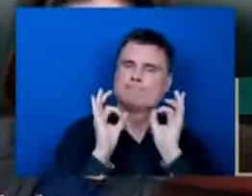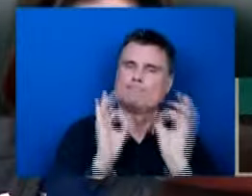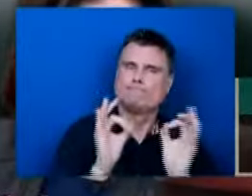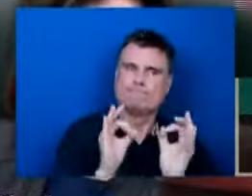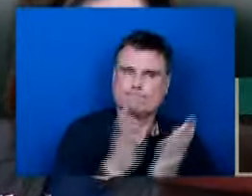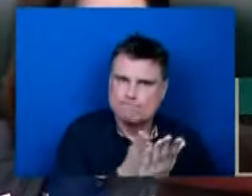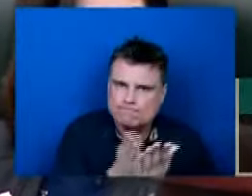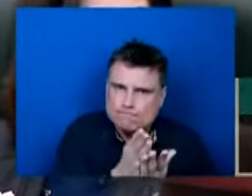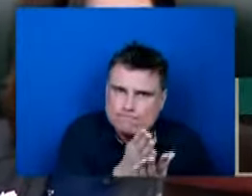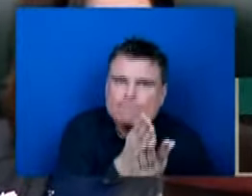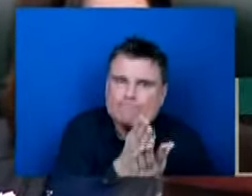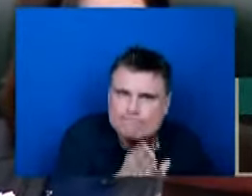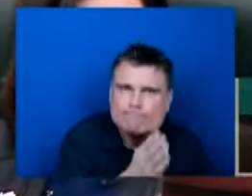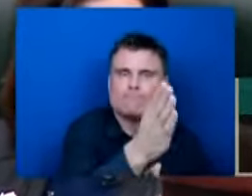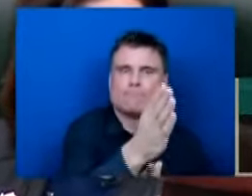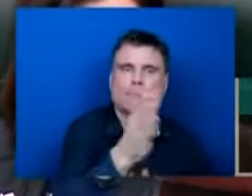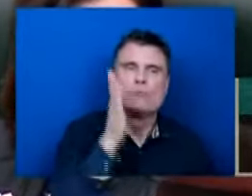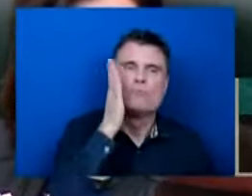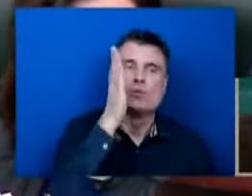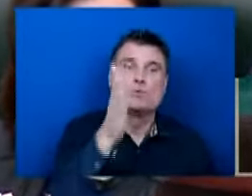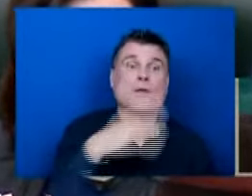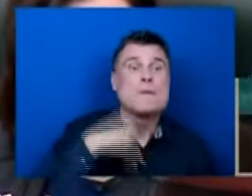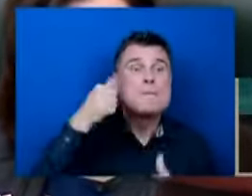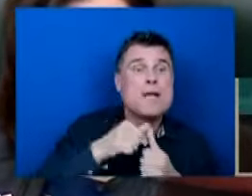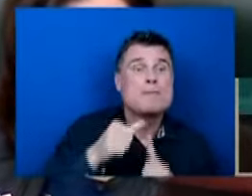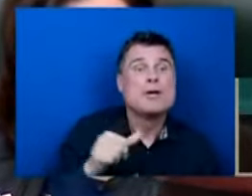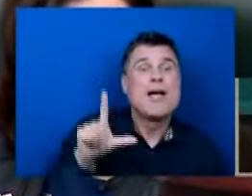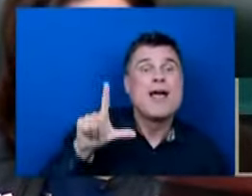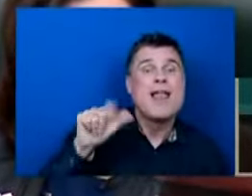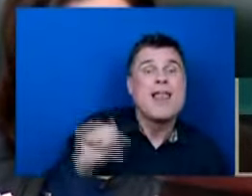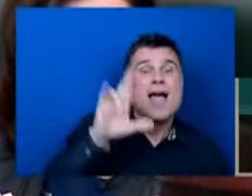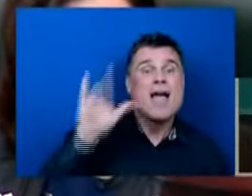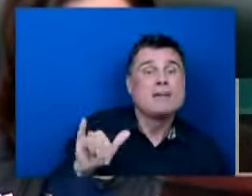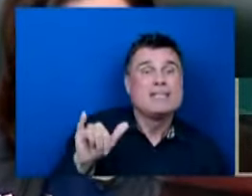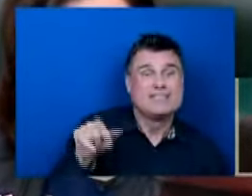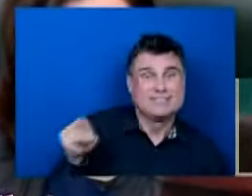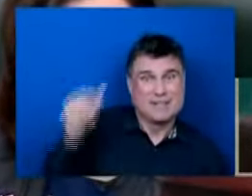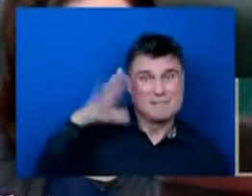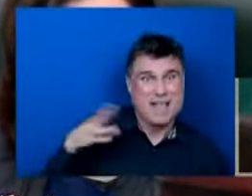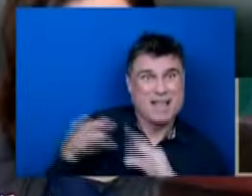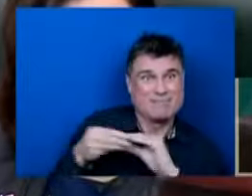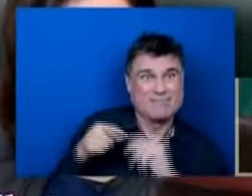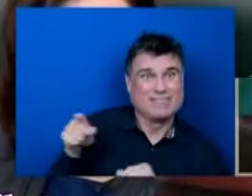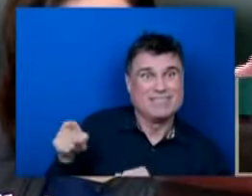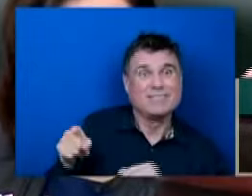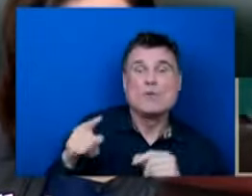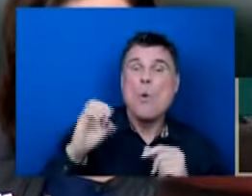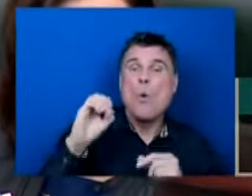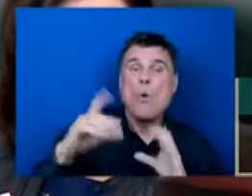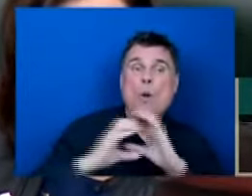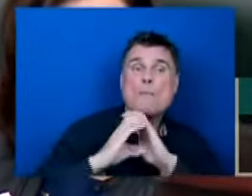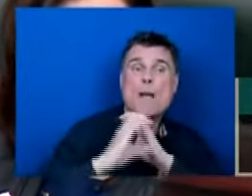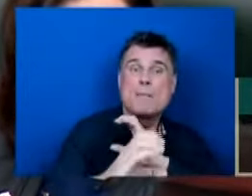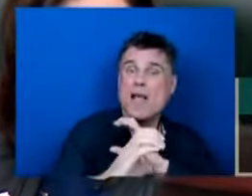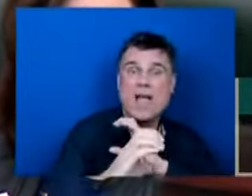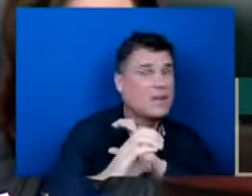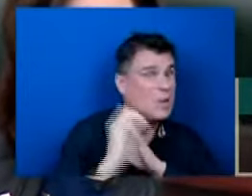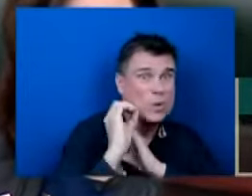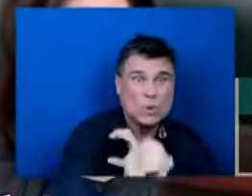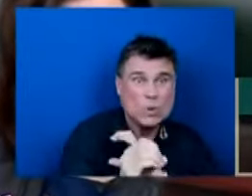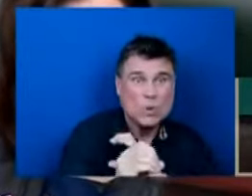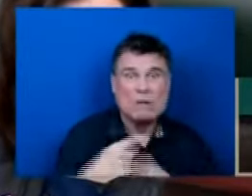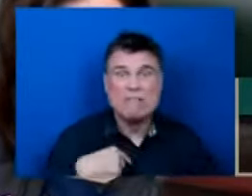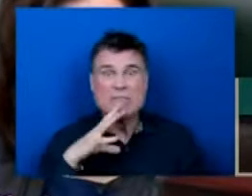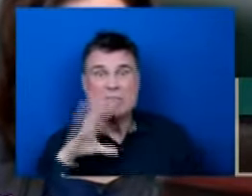fitter, out of work for almost 2 years with declining mental health, rusty skills, and lost confidence. Well, about 4 months ago,